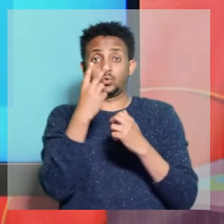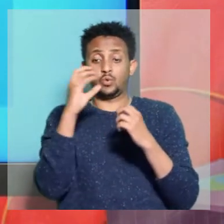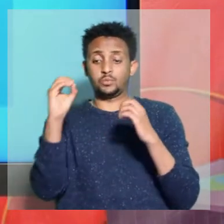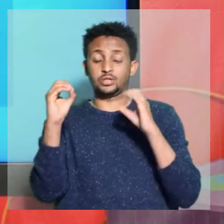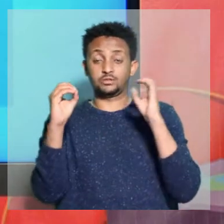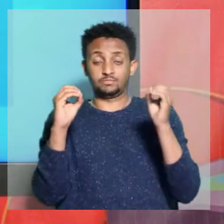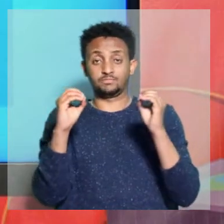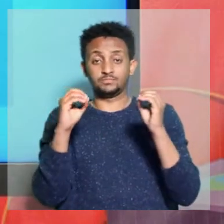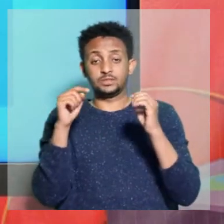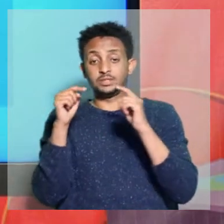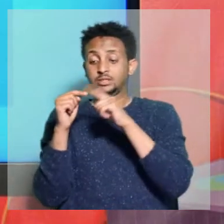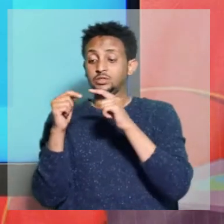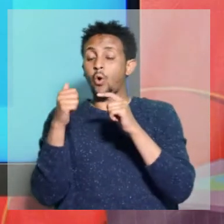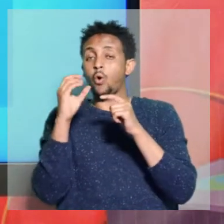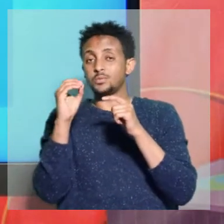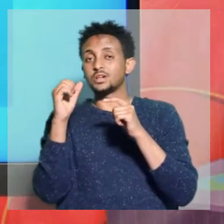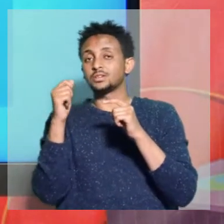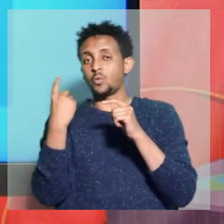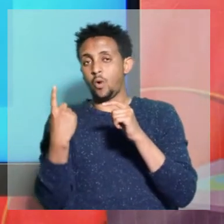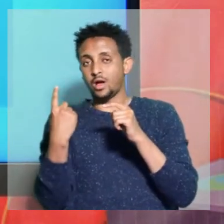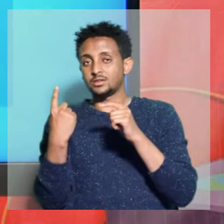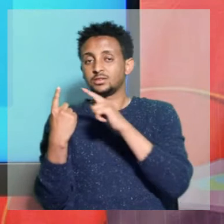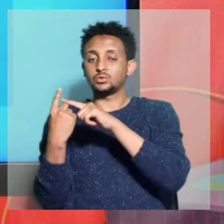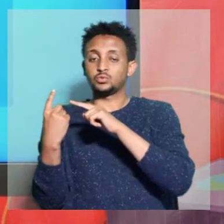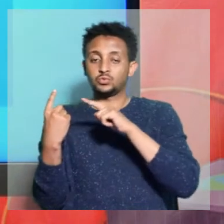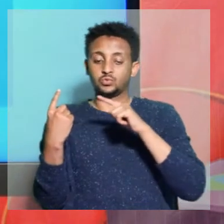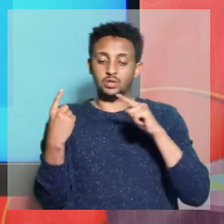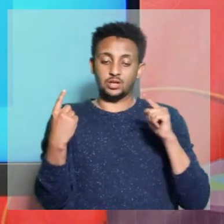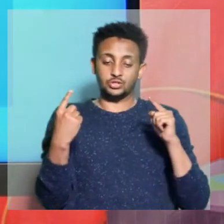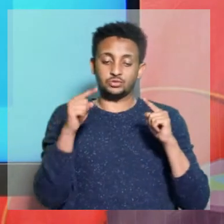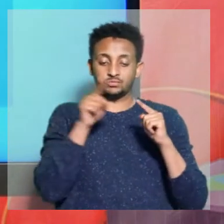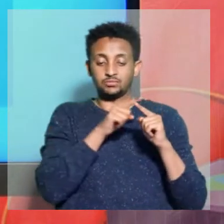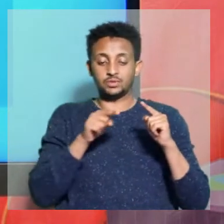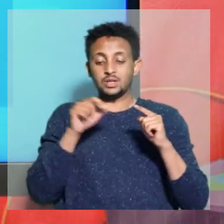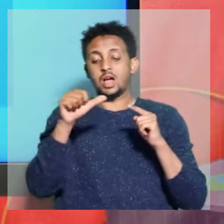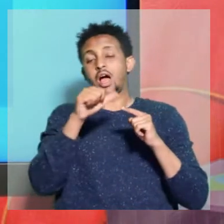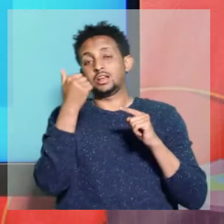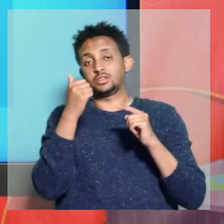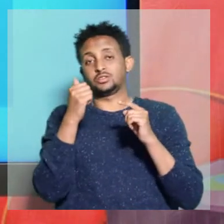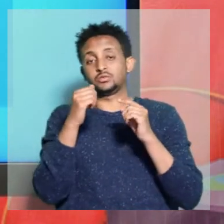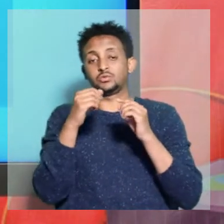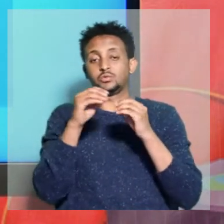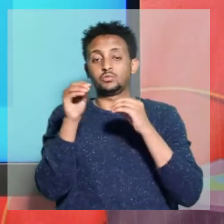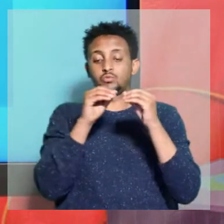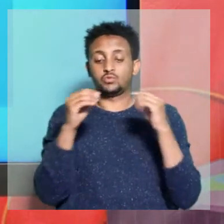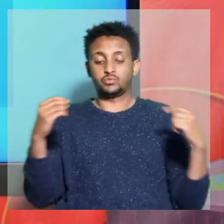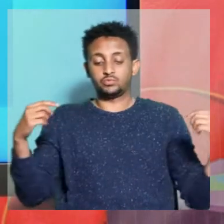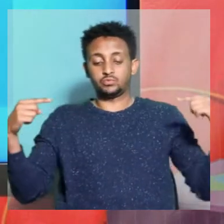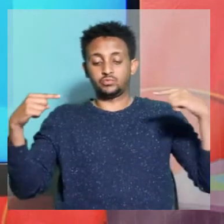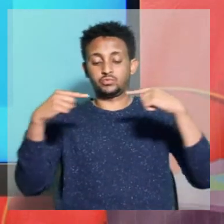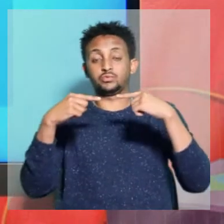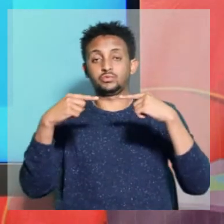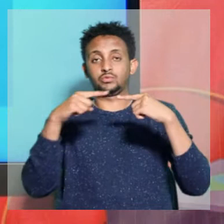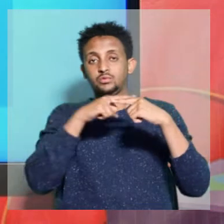Let's say that this is object 1 is moving in this direction, and we have another object moving in this direction. This